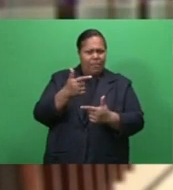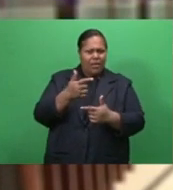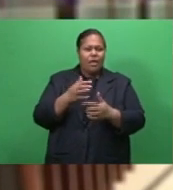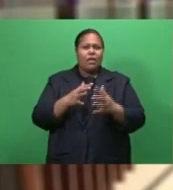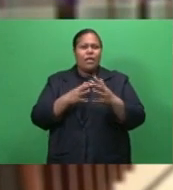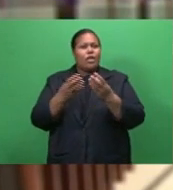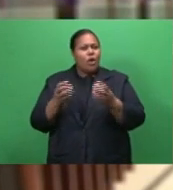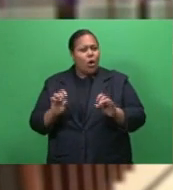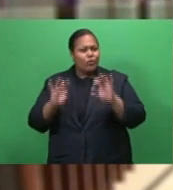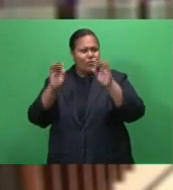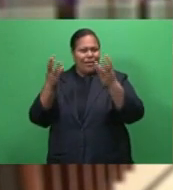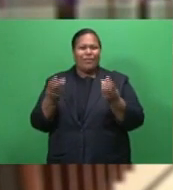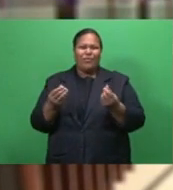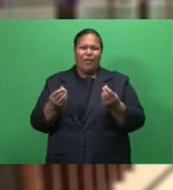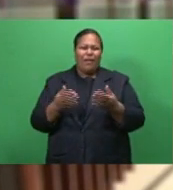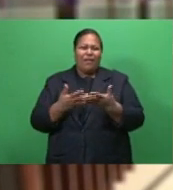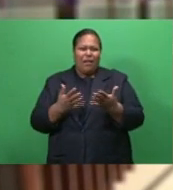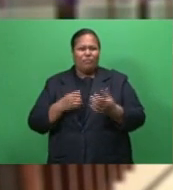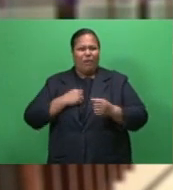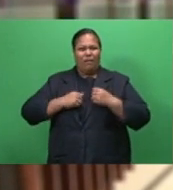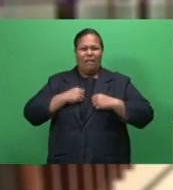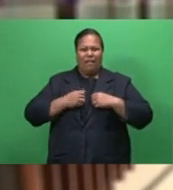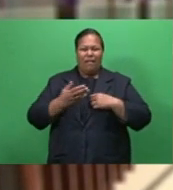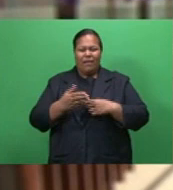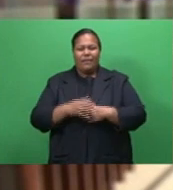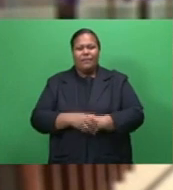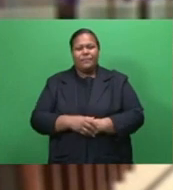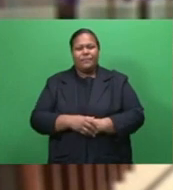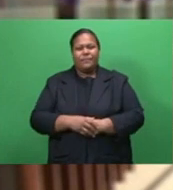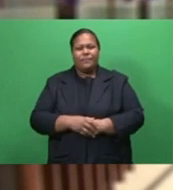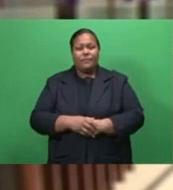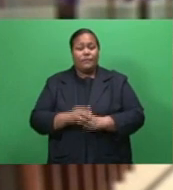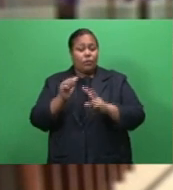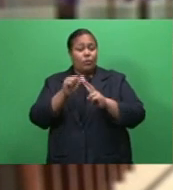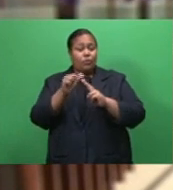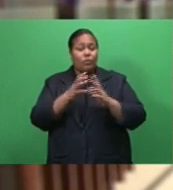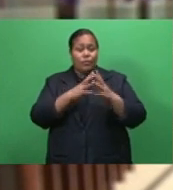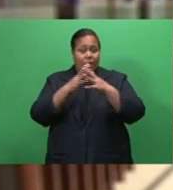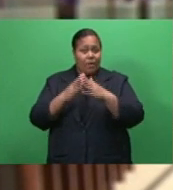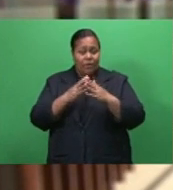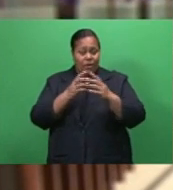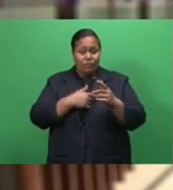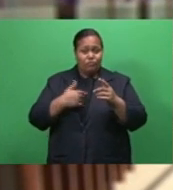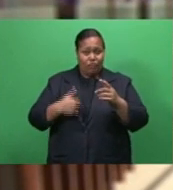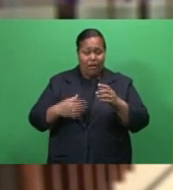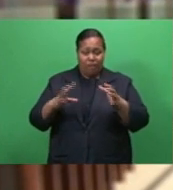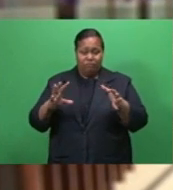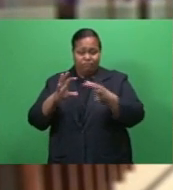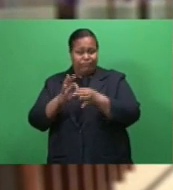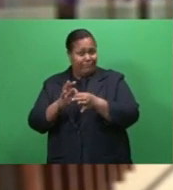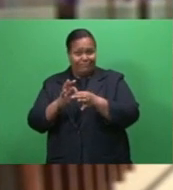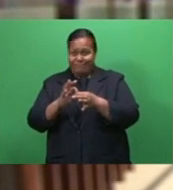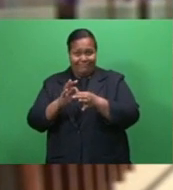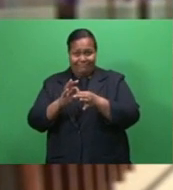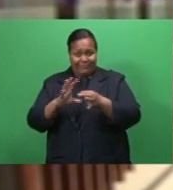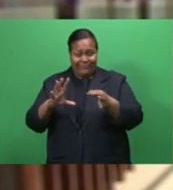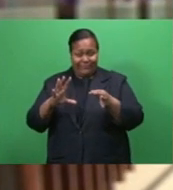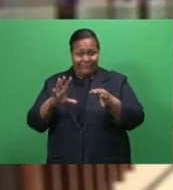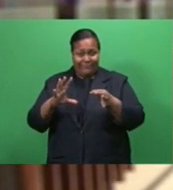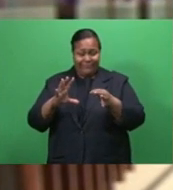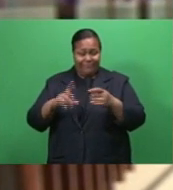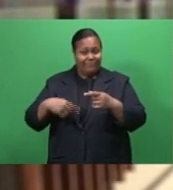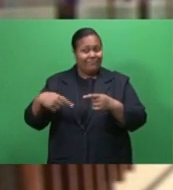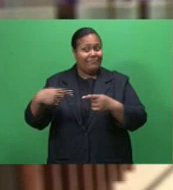find any particular rallying point. Also, if US-China relations fail to show signs of mellowing in the days